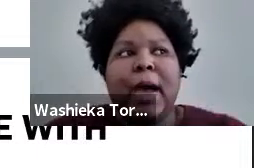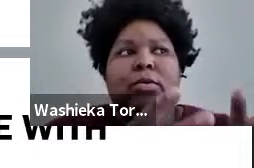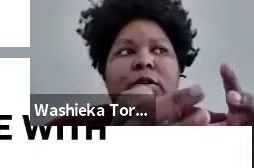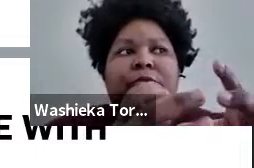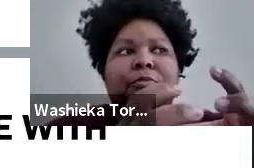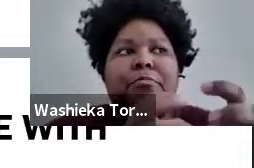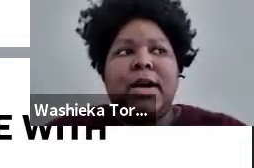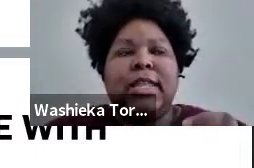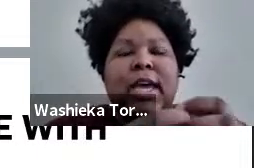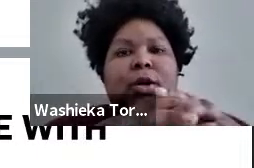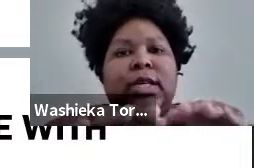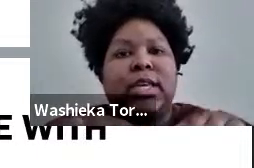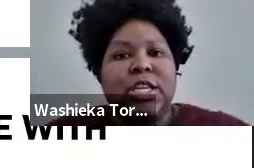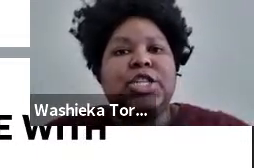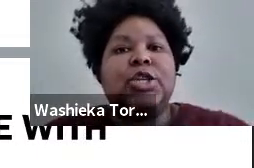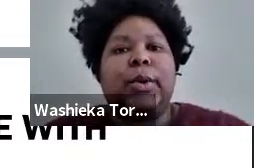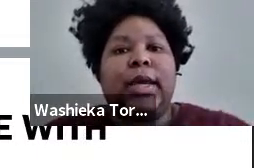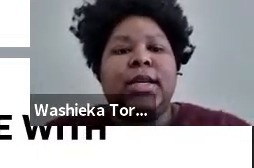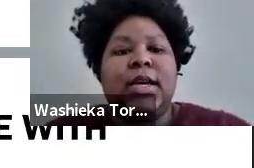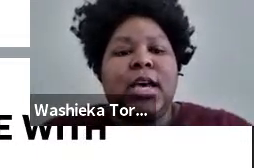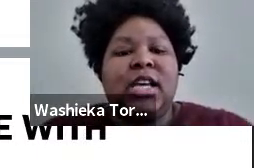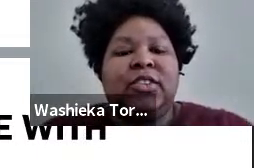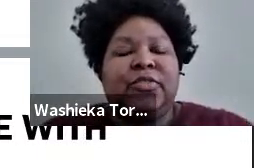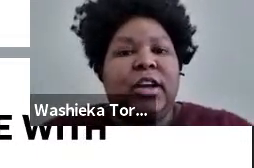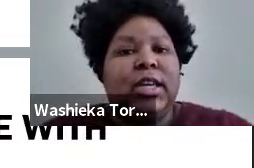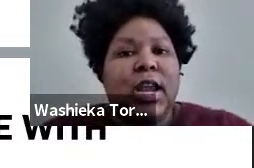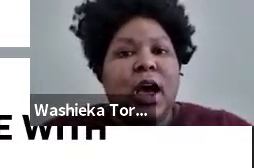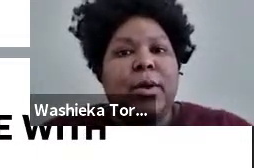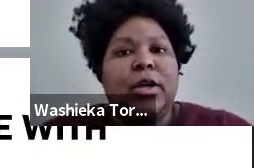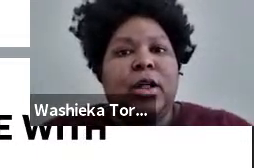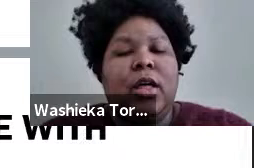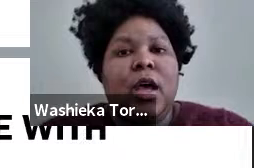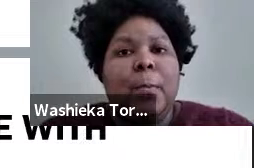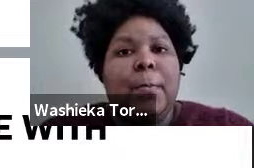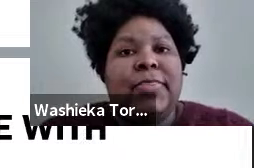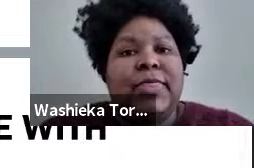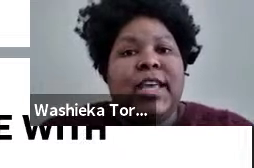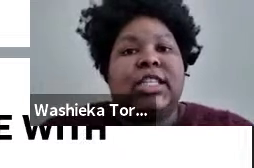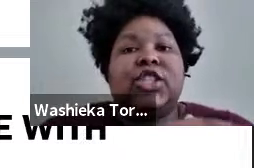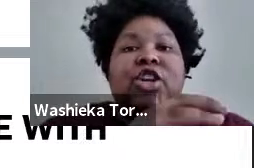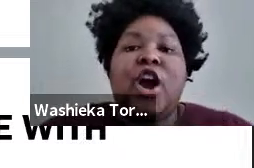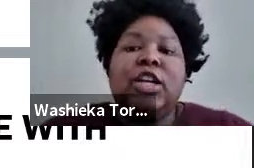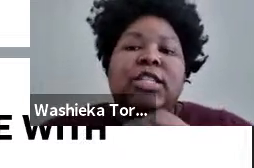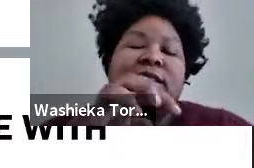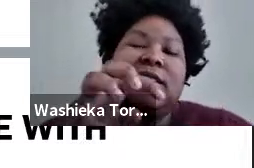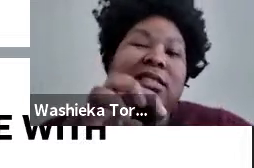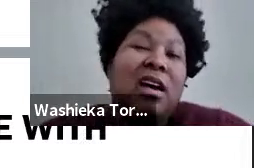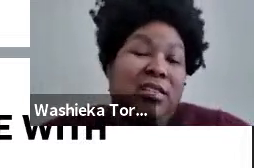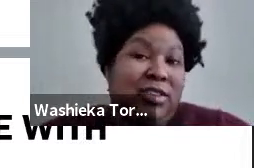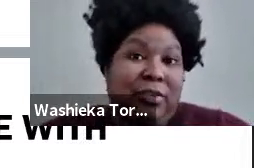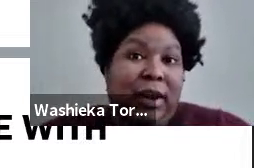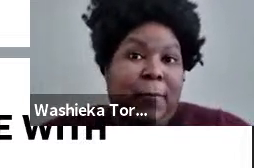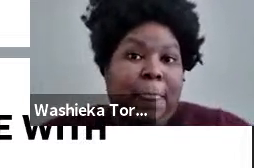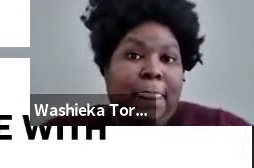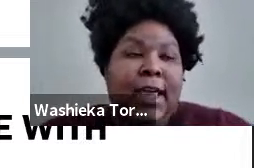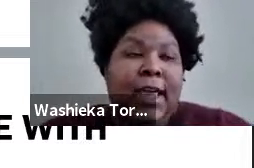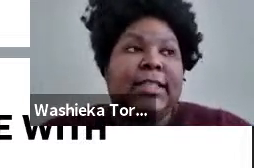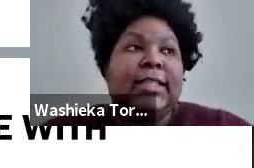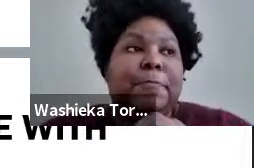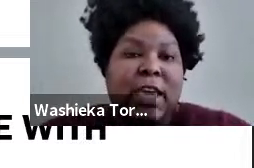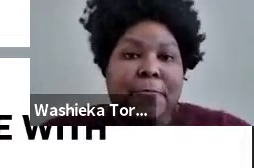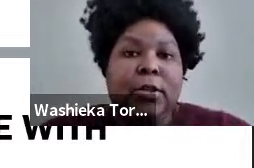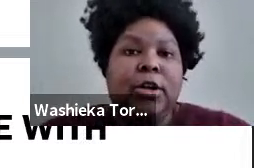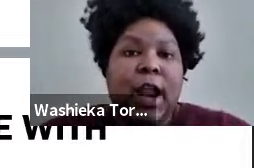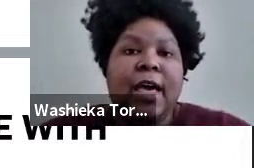So the amount of money that goes into it is fairly nominal, but it's charged as a luxury.